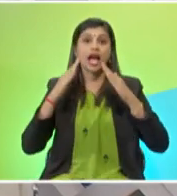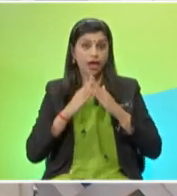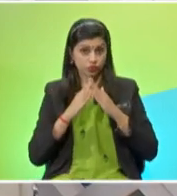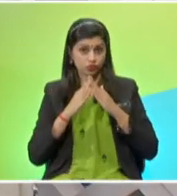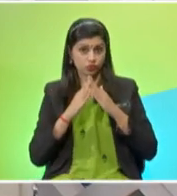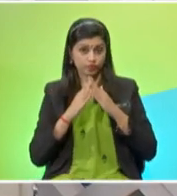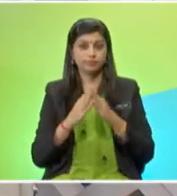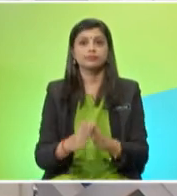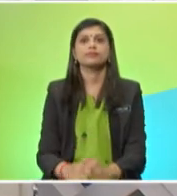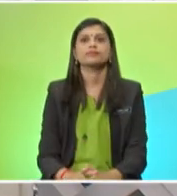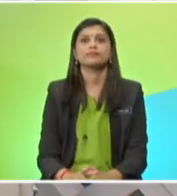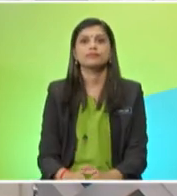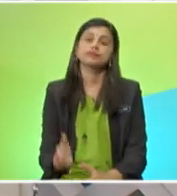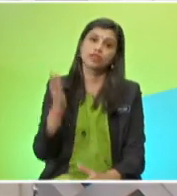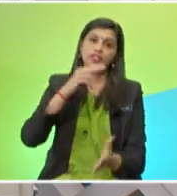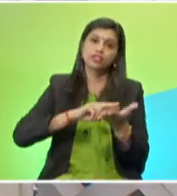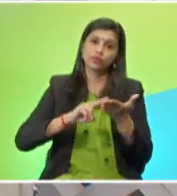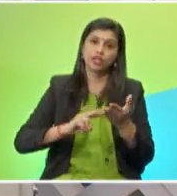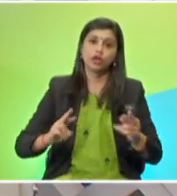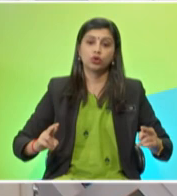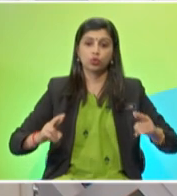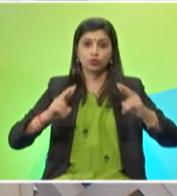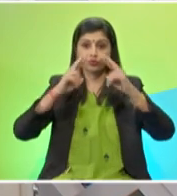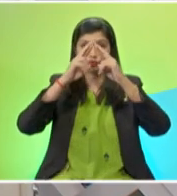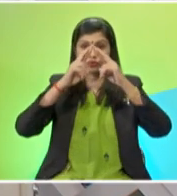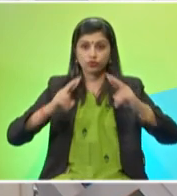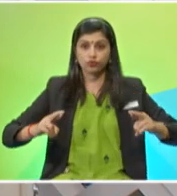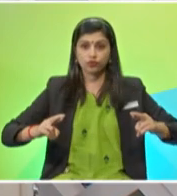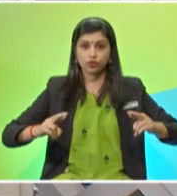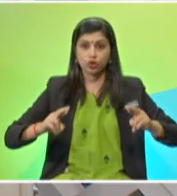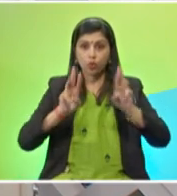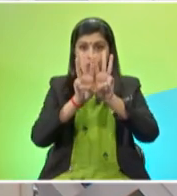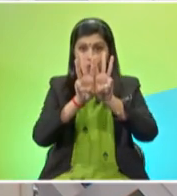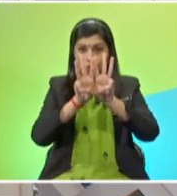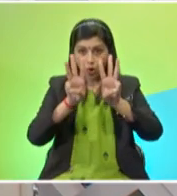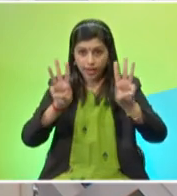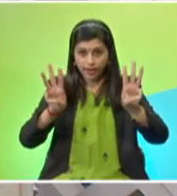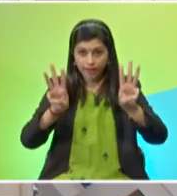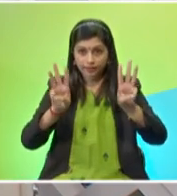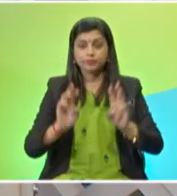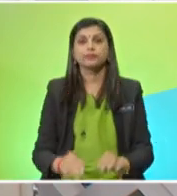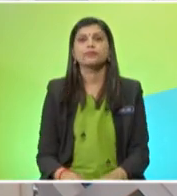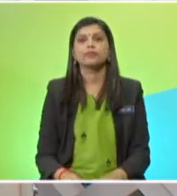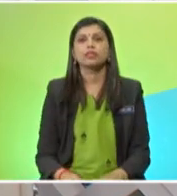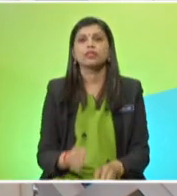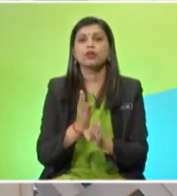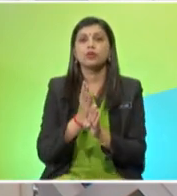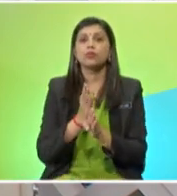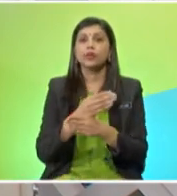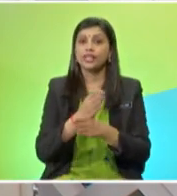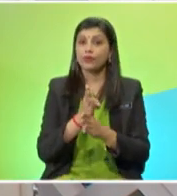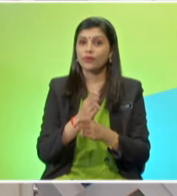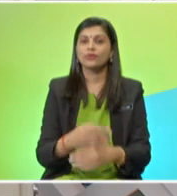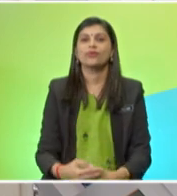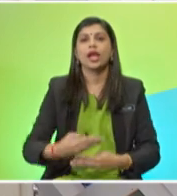Let's read together. Roof. Roof. Wall. Wall. Window. Window.